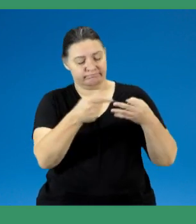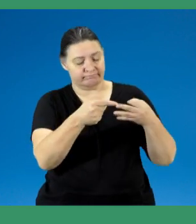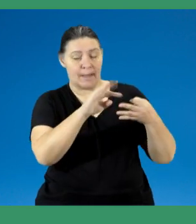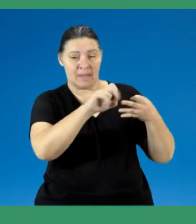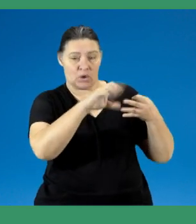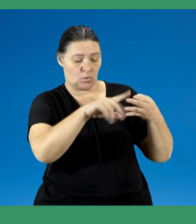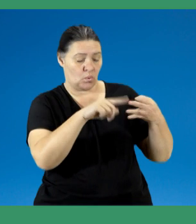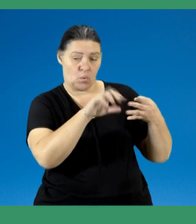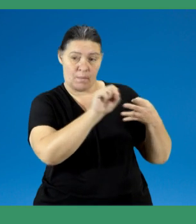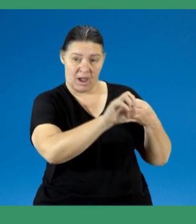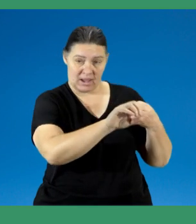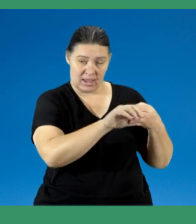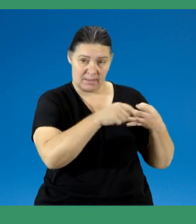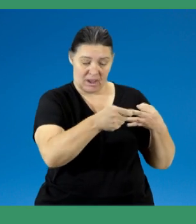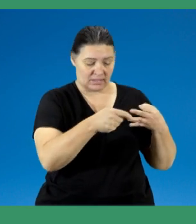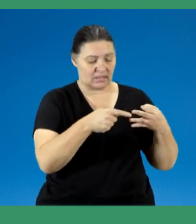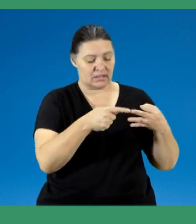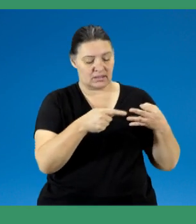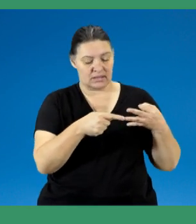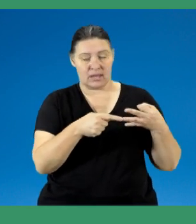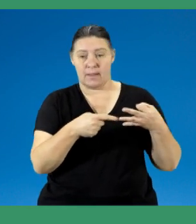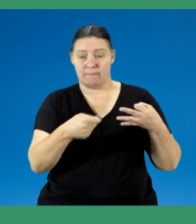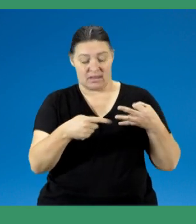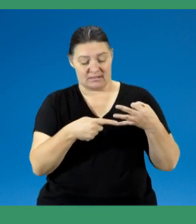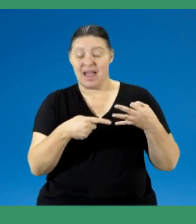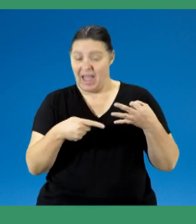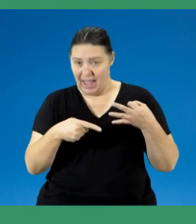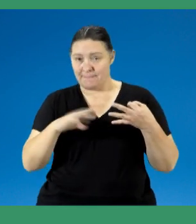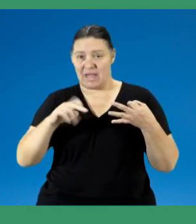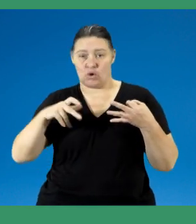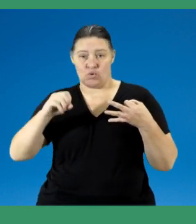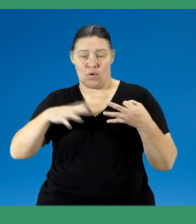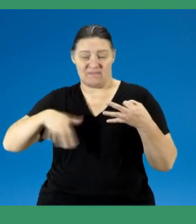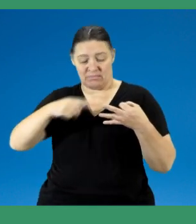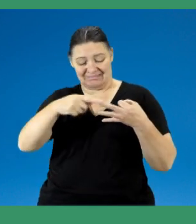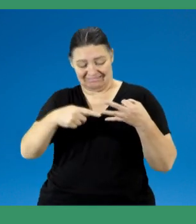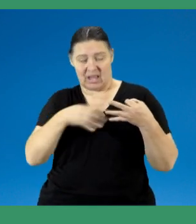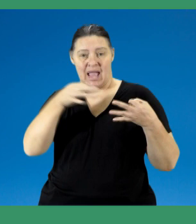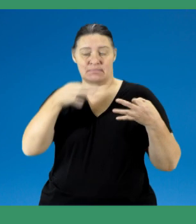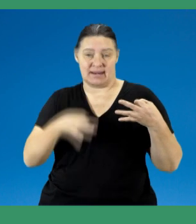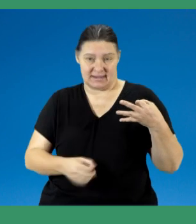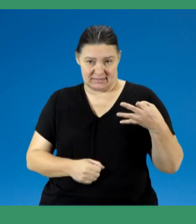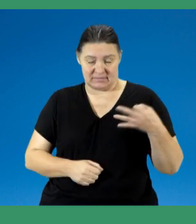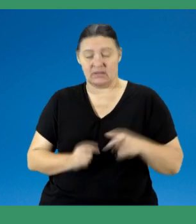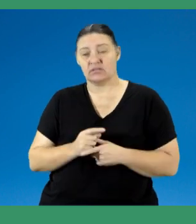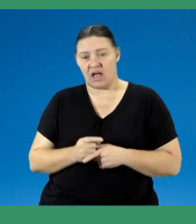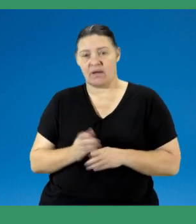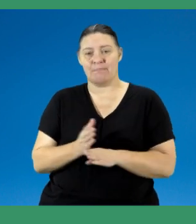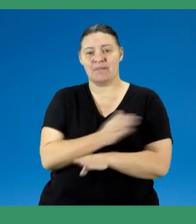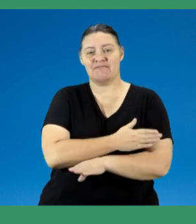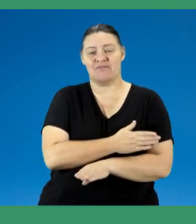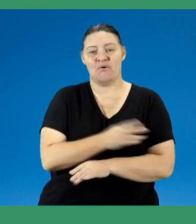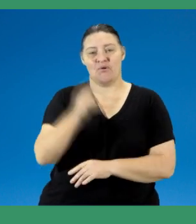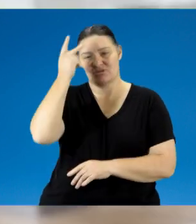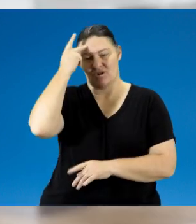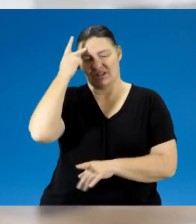the micro, market, and macro environments. Now, let's move on to our pre-knowledge